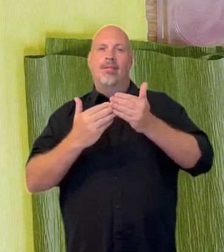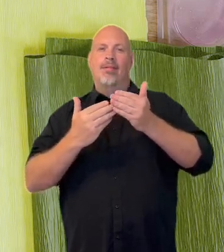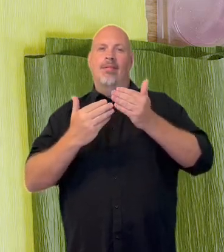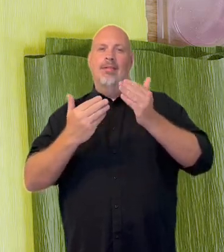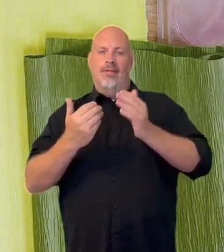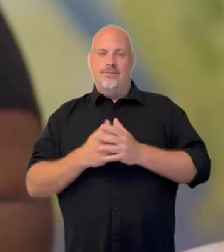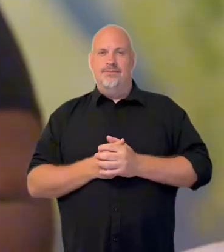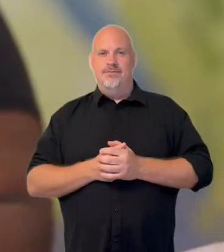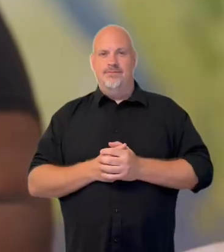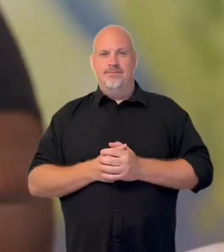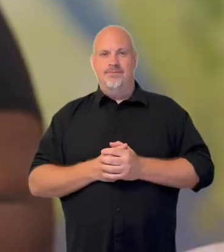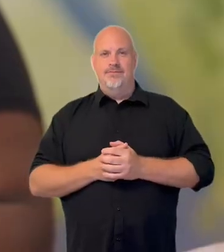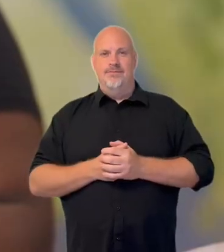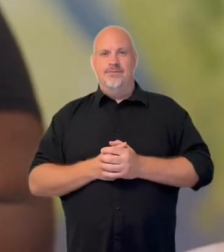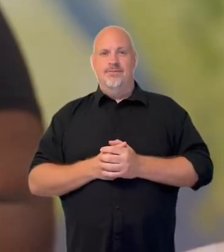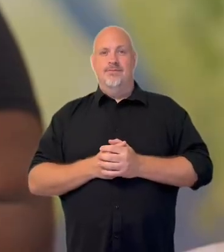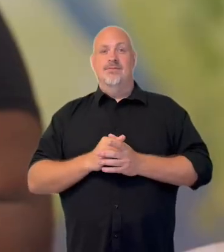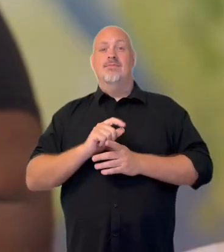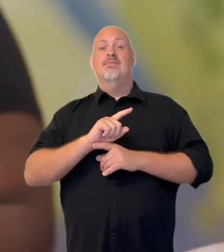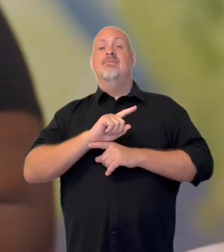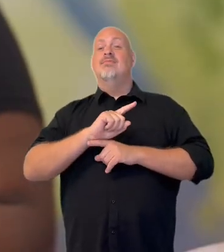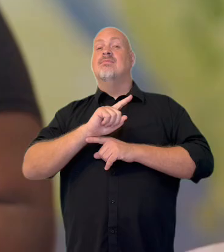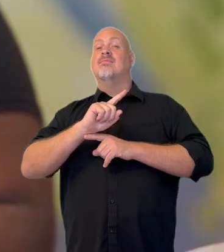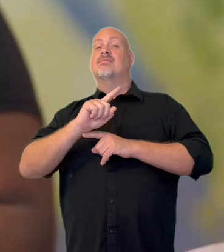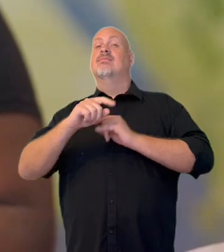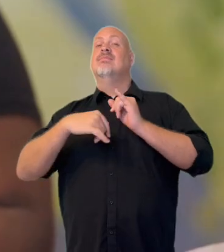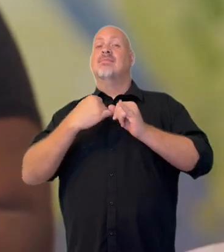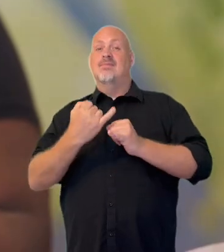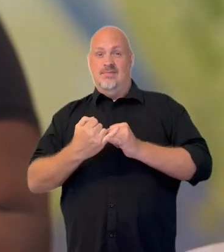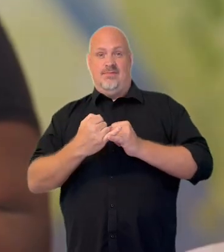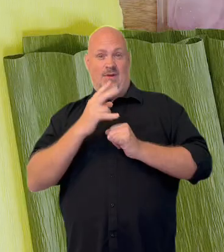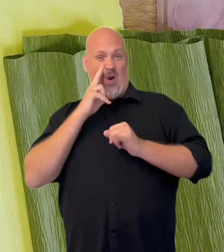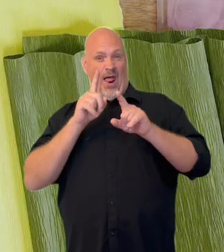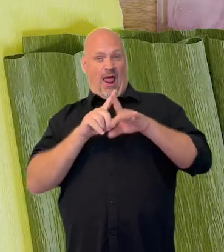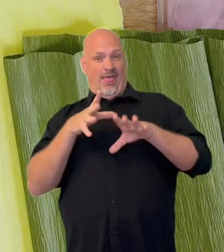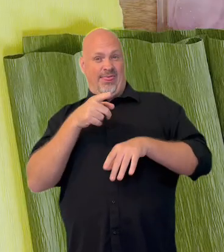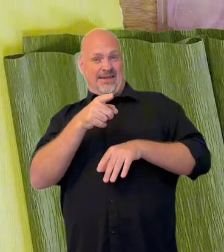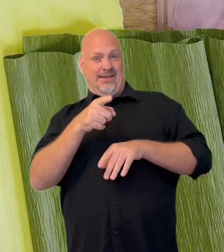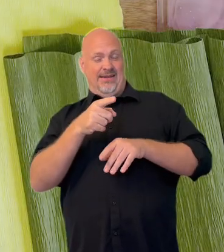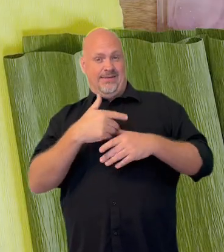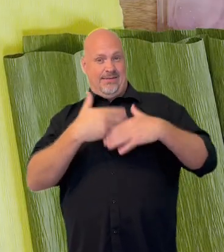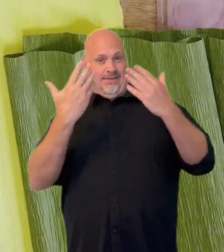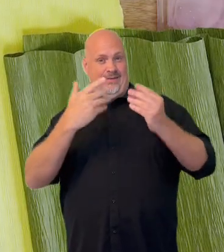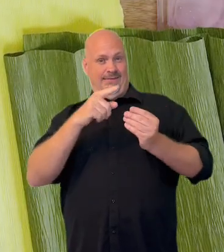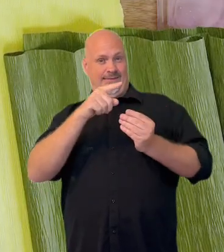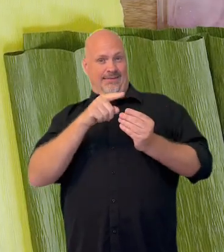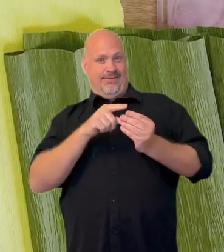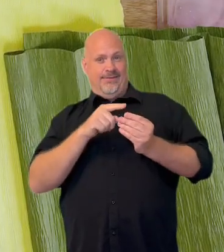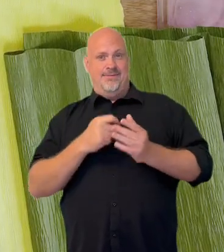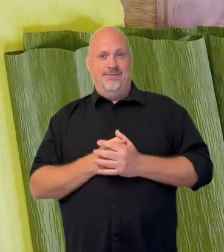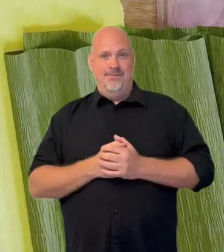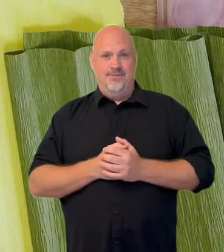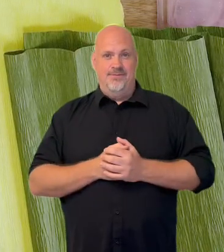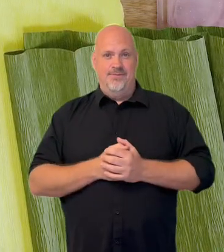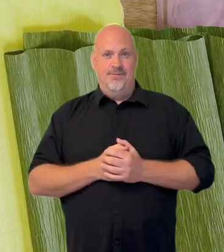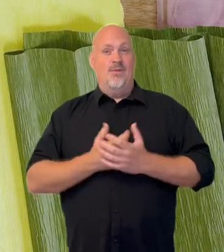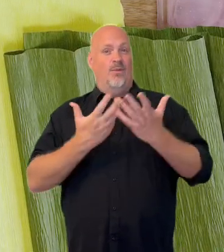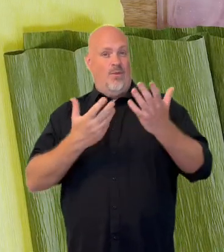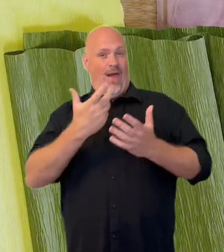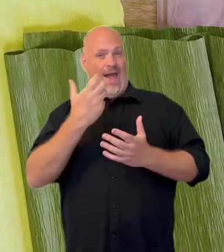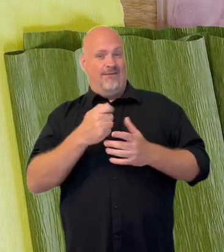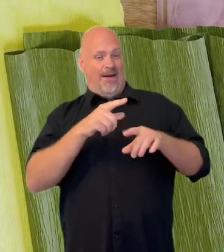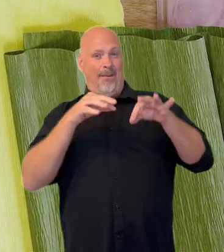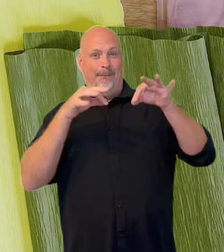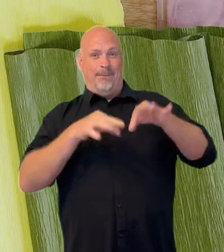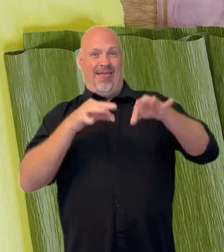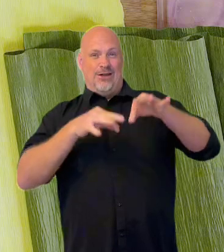And in time, the colour will develop like this once it's dried. So we have your bleach dyed flower